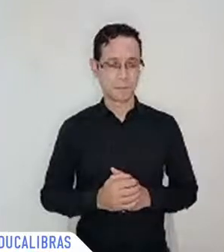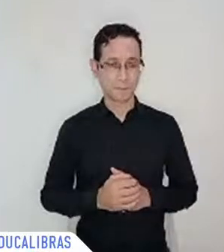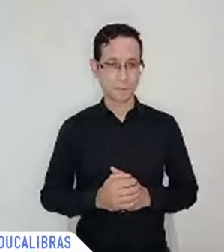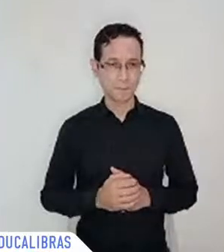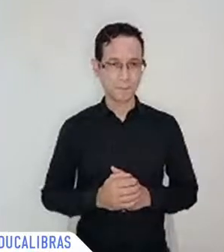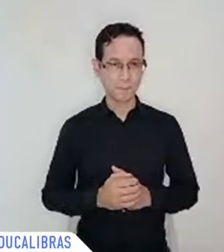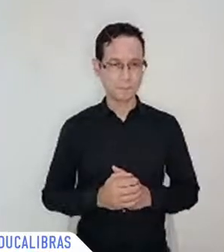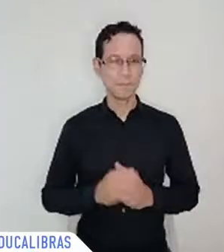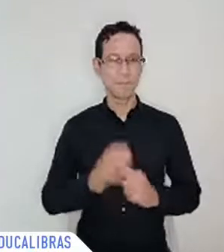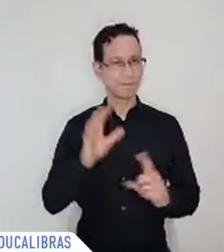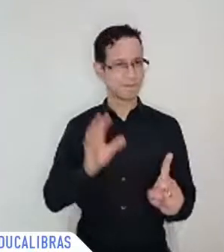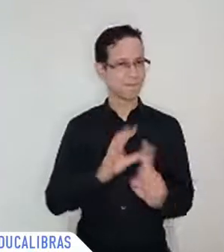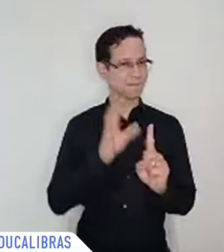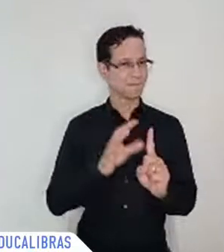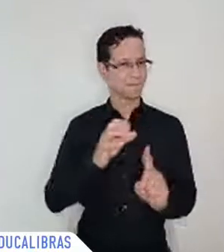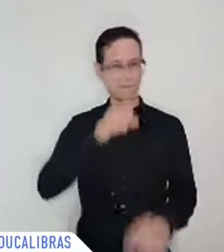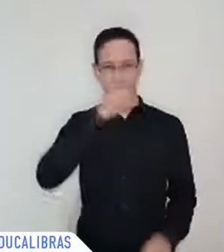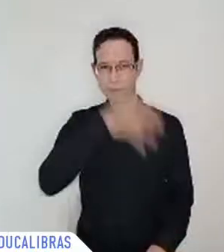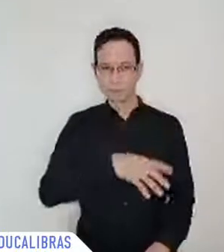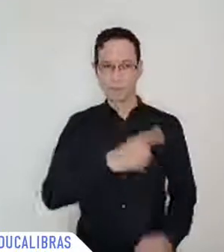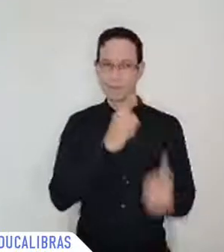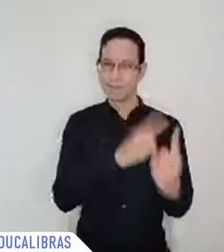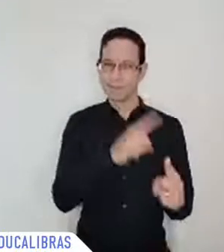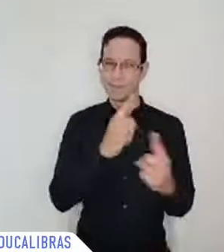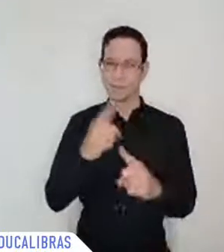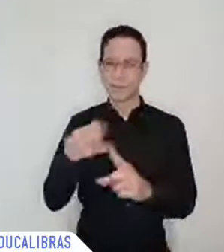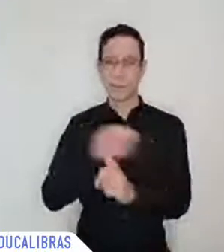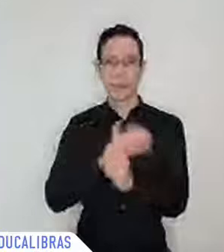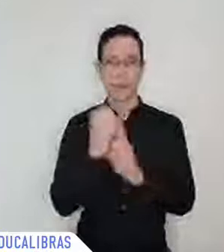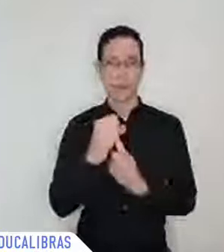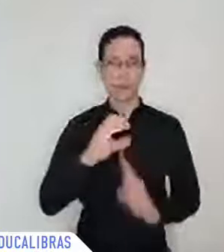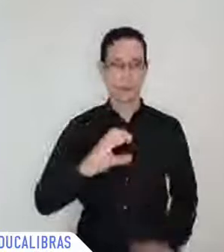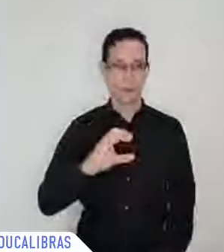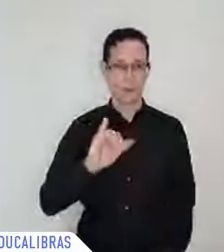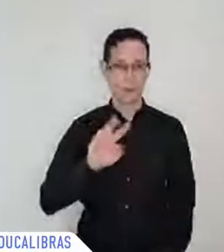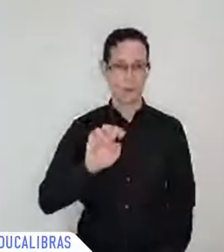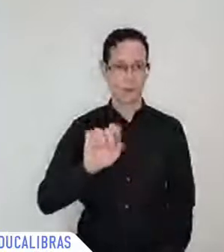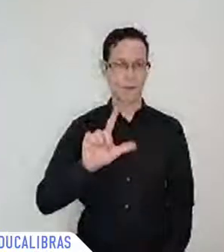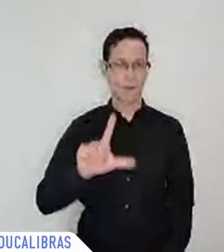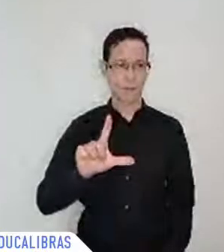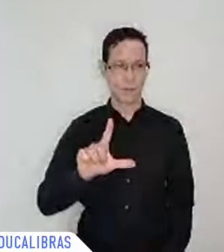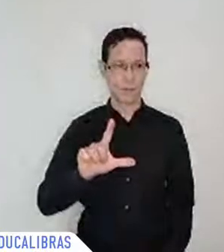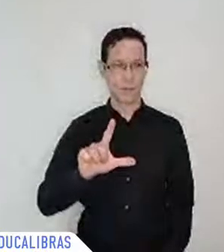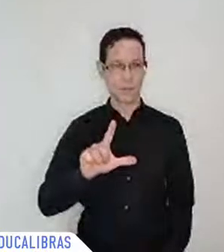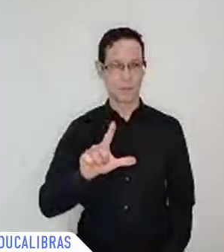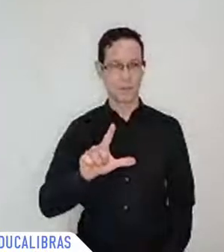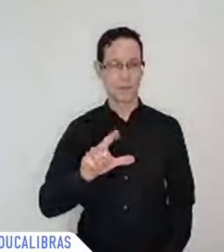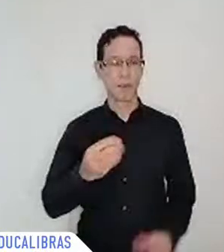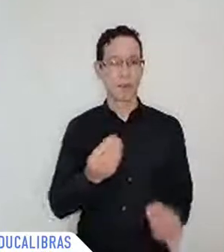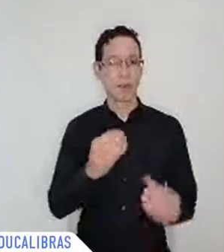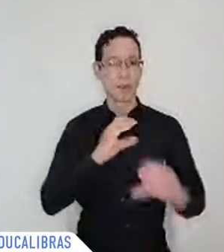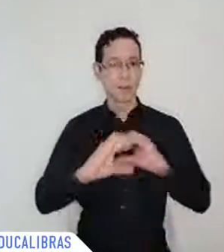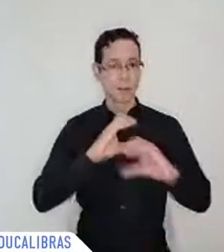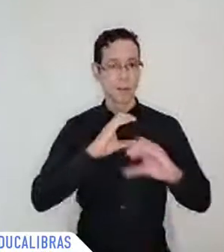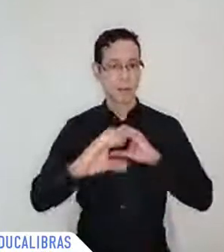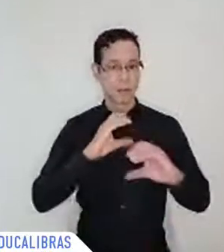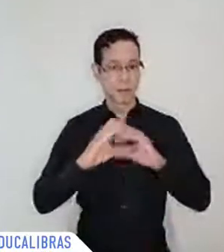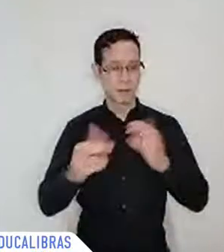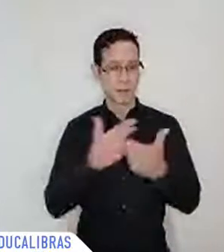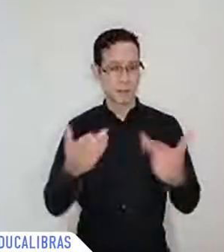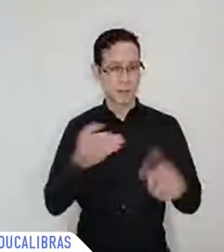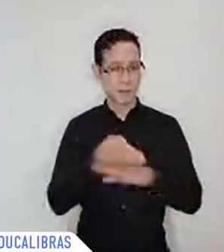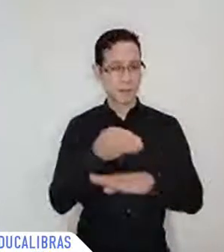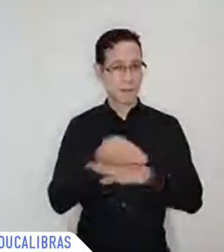the legislative branch of the government, and some behaviors that are